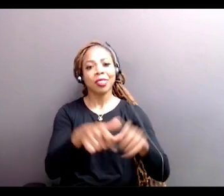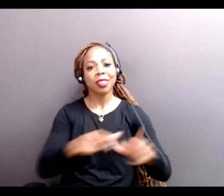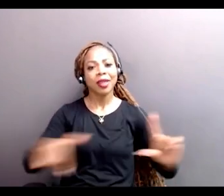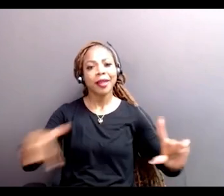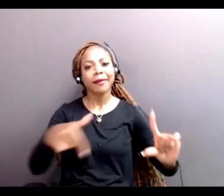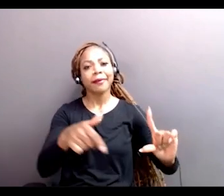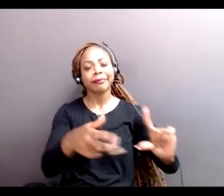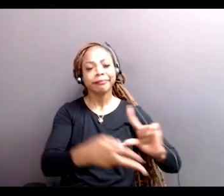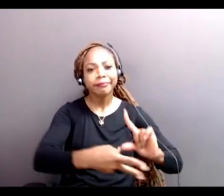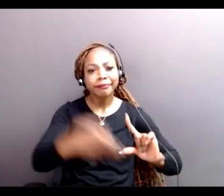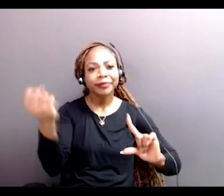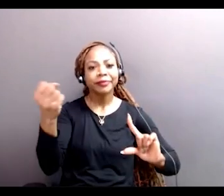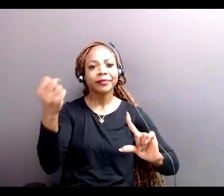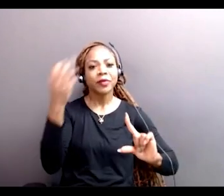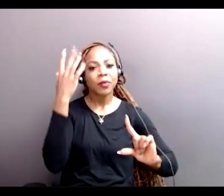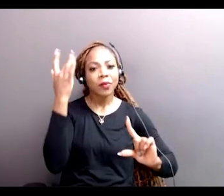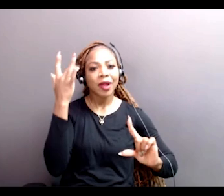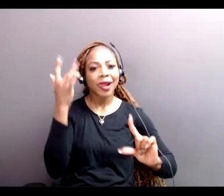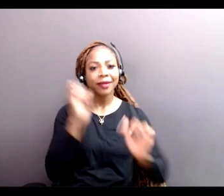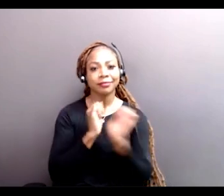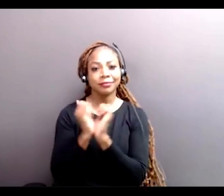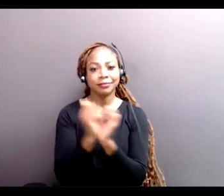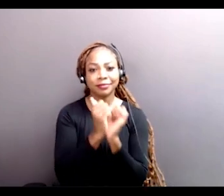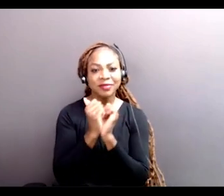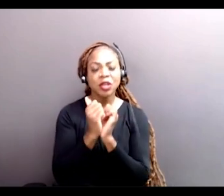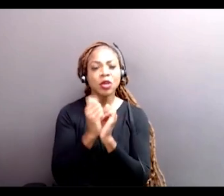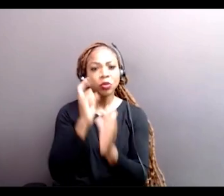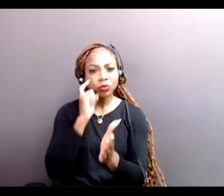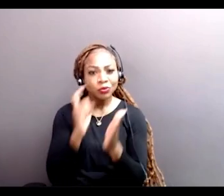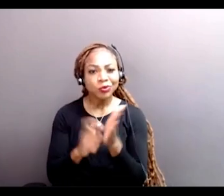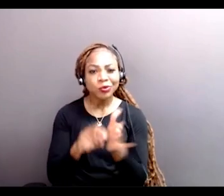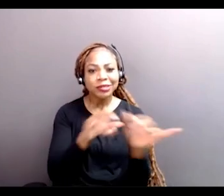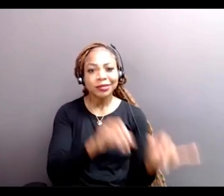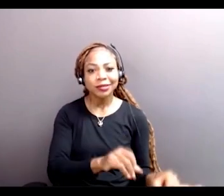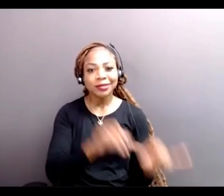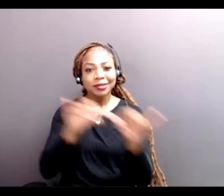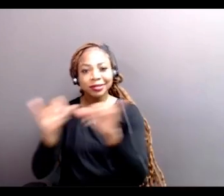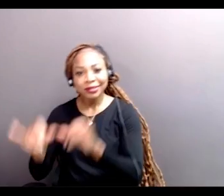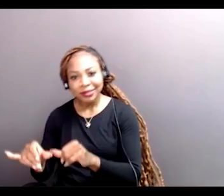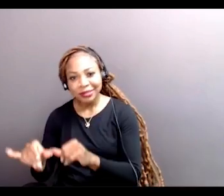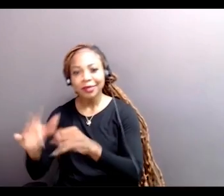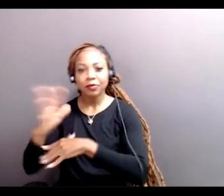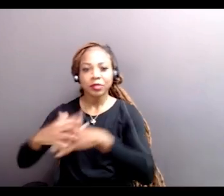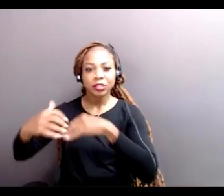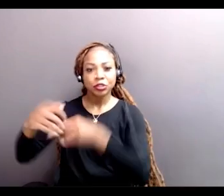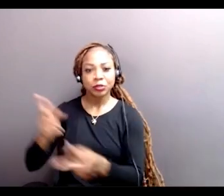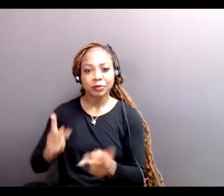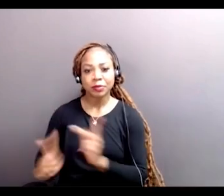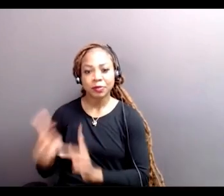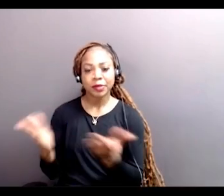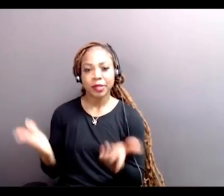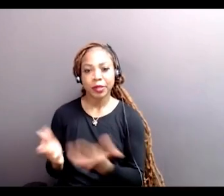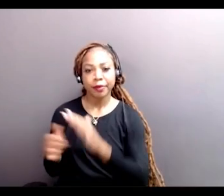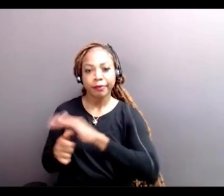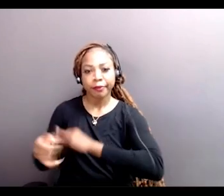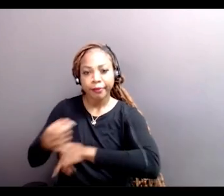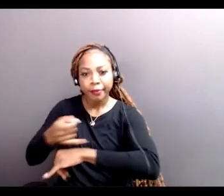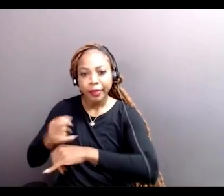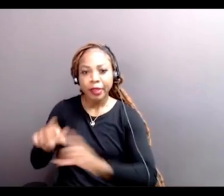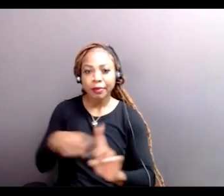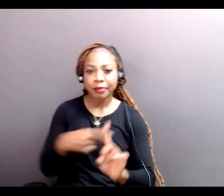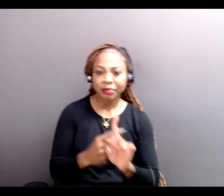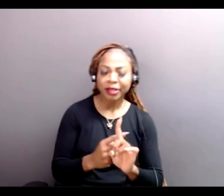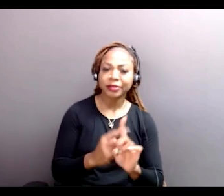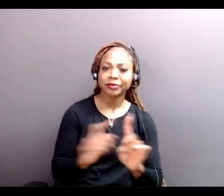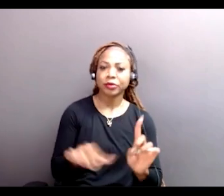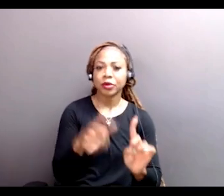we see those similarities with Indigenous people of Turtle Island, and of course, historical Black